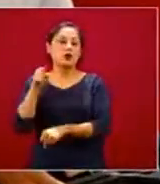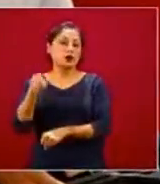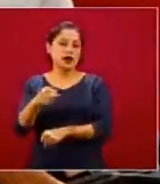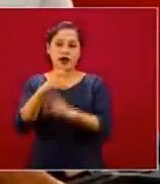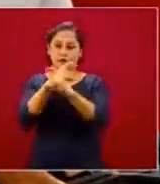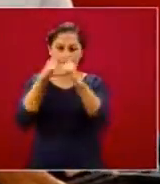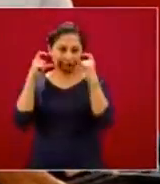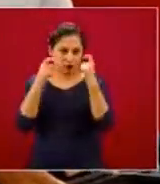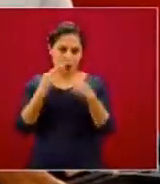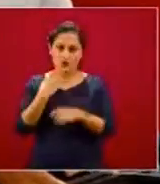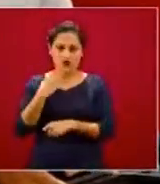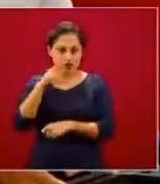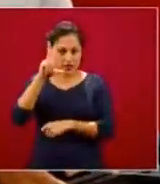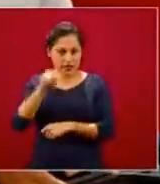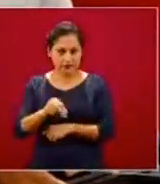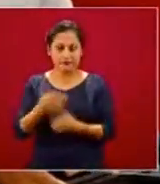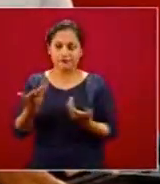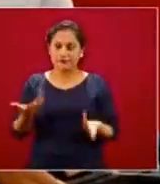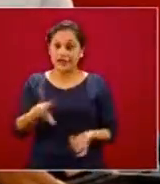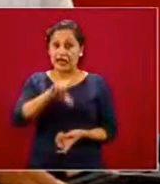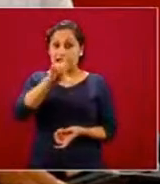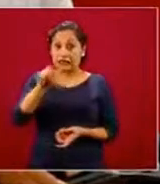for not wearing a face mask.